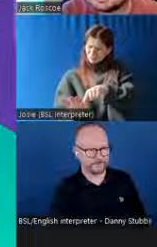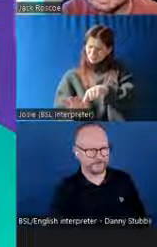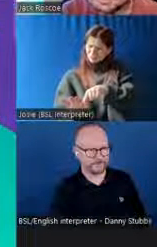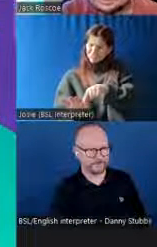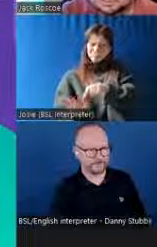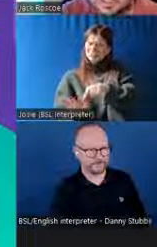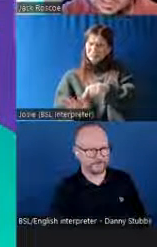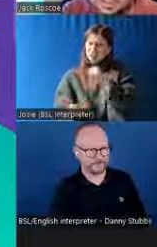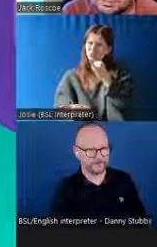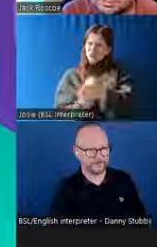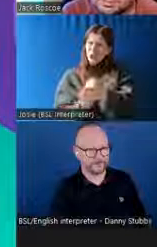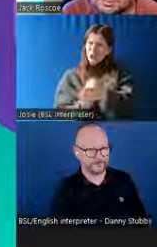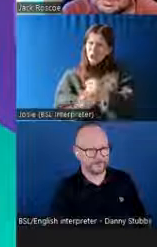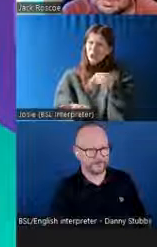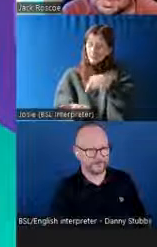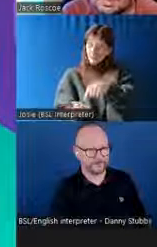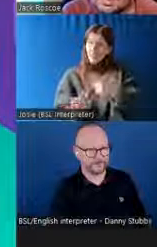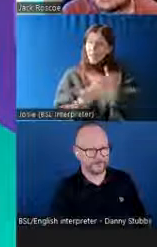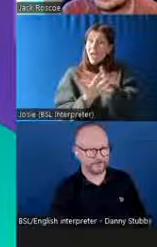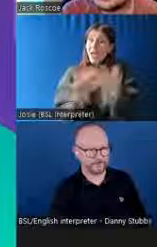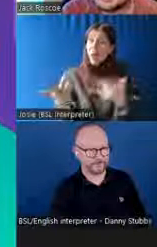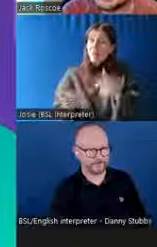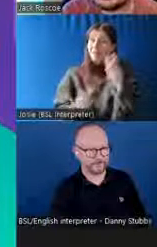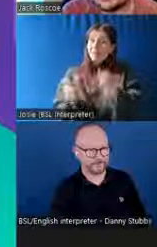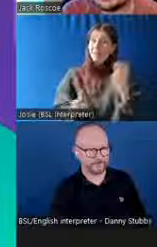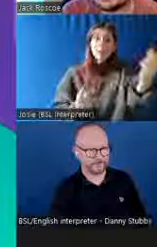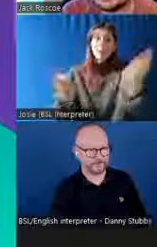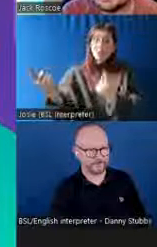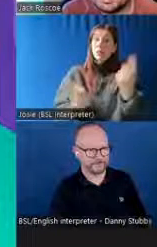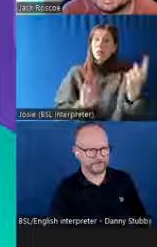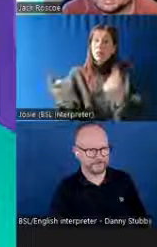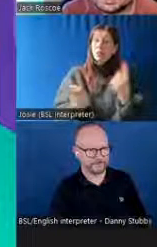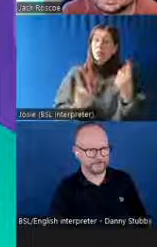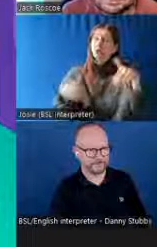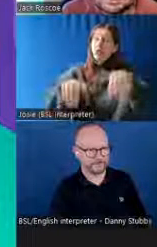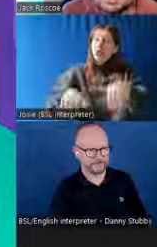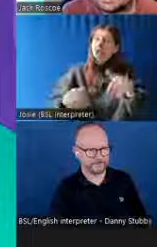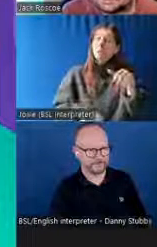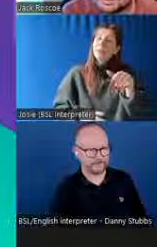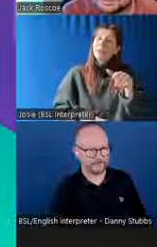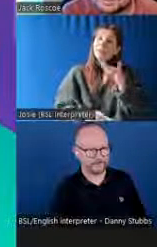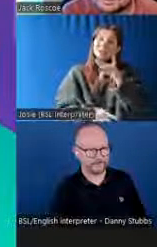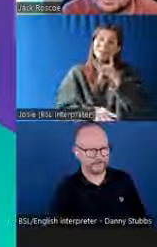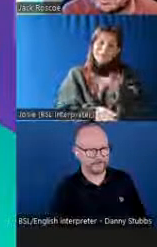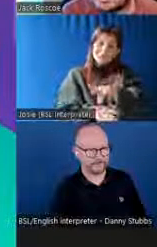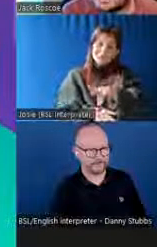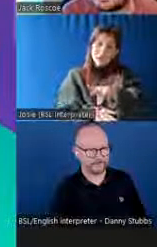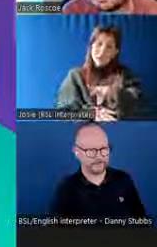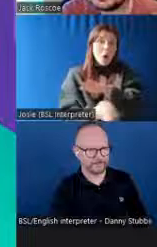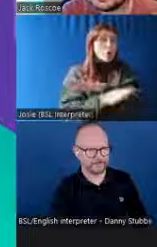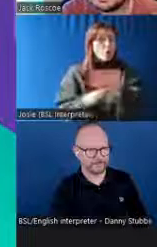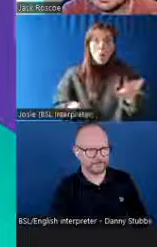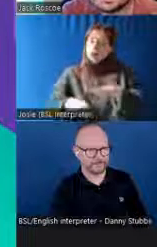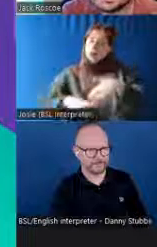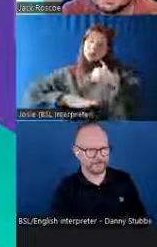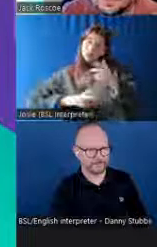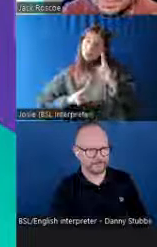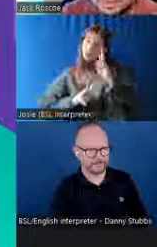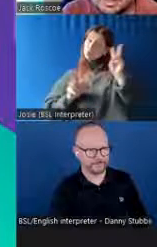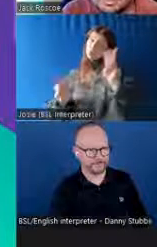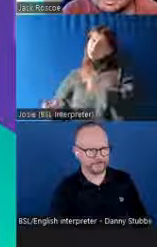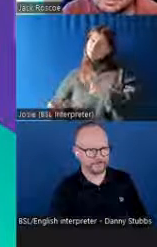shopping centre itself. So unless 100% of people at the shopping centre saw the work, maybe it was a bit